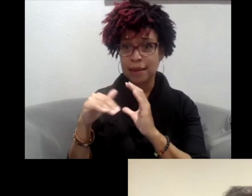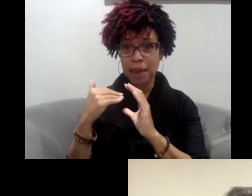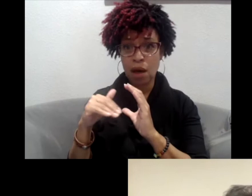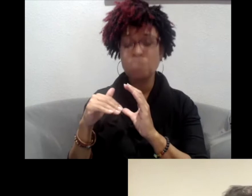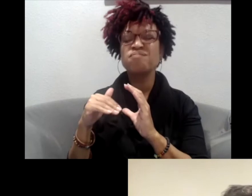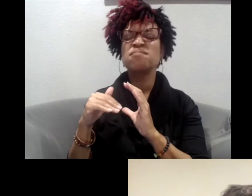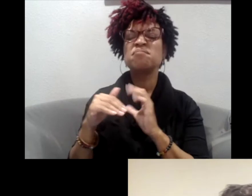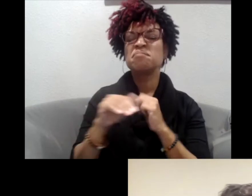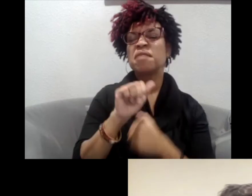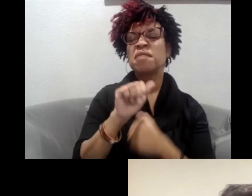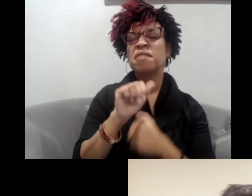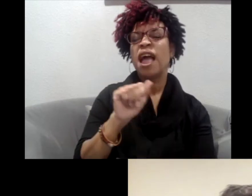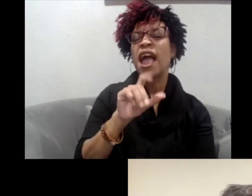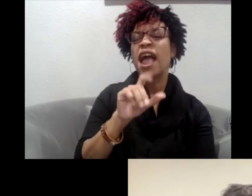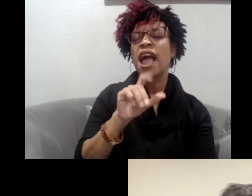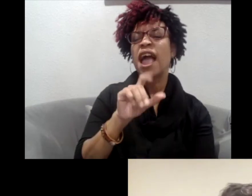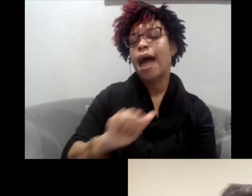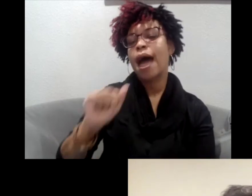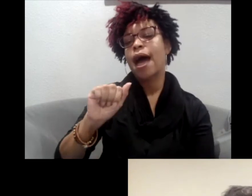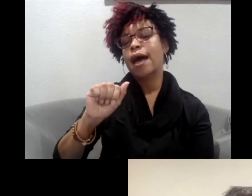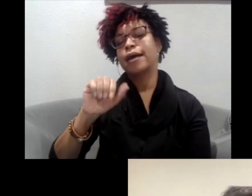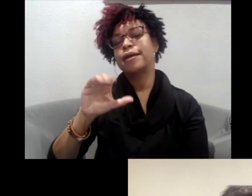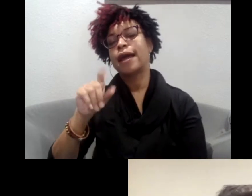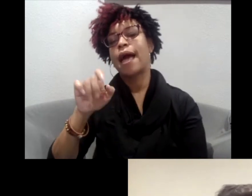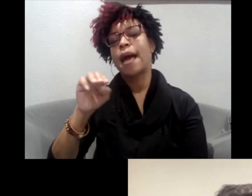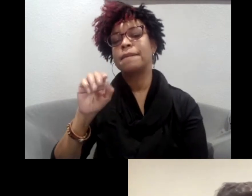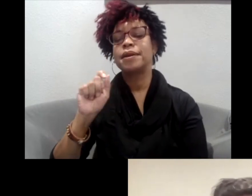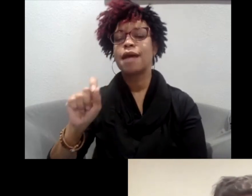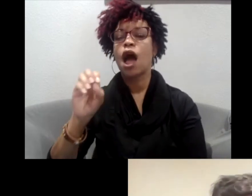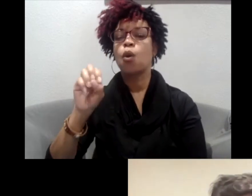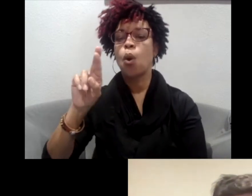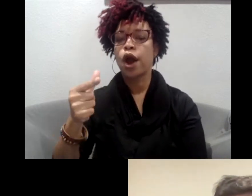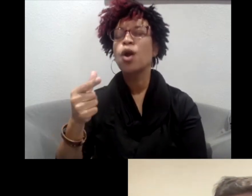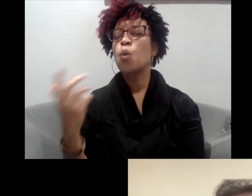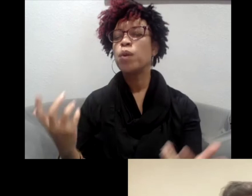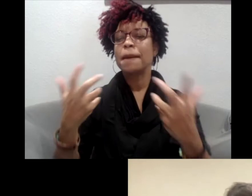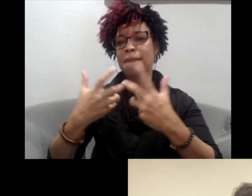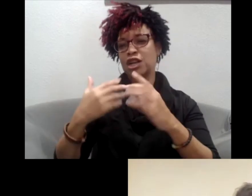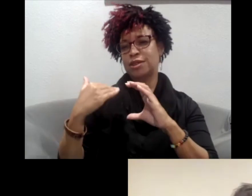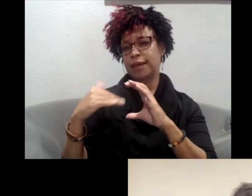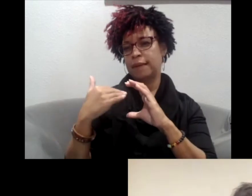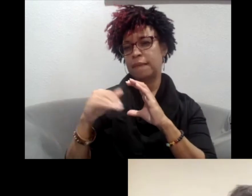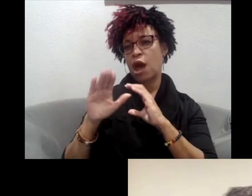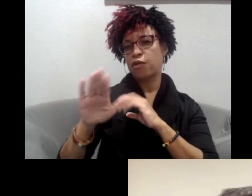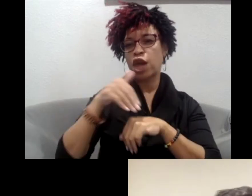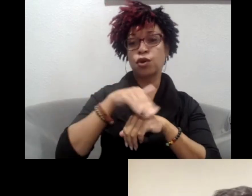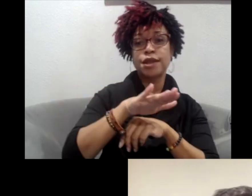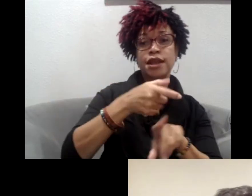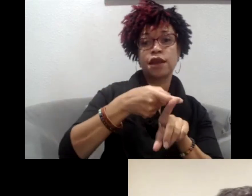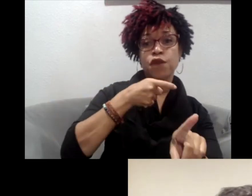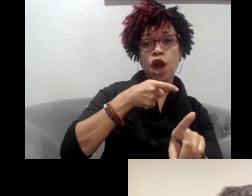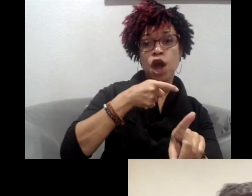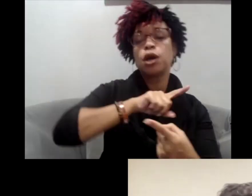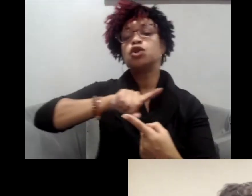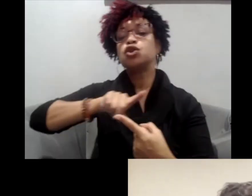adem@cadem.org and with your information, and if we can match the email that you are sending from to a candidate email, we can